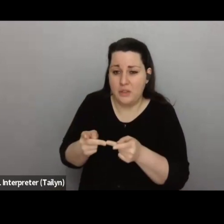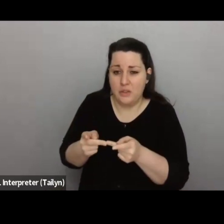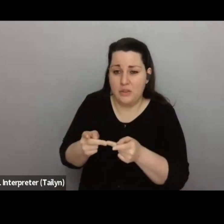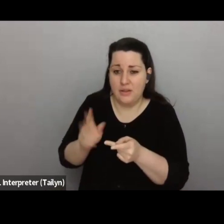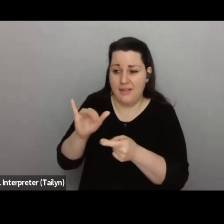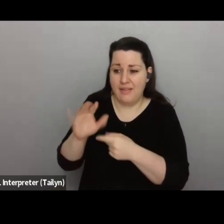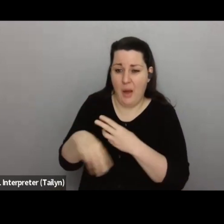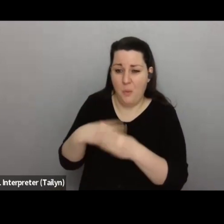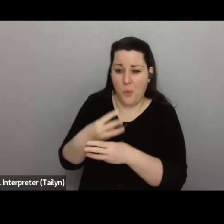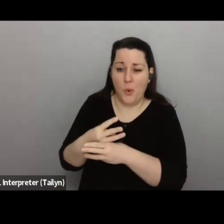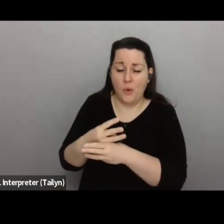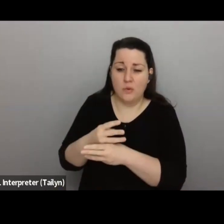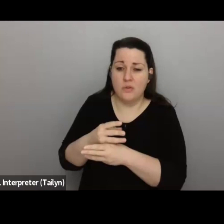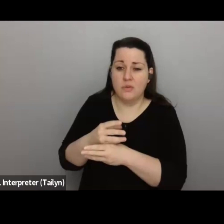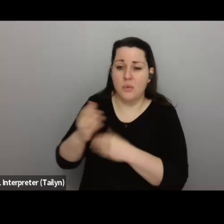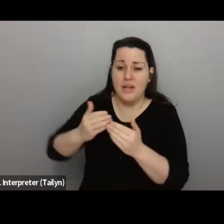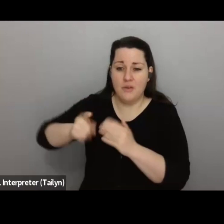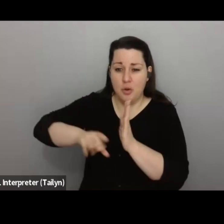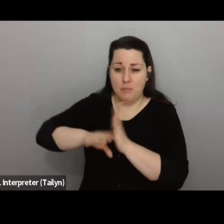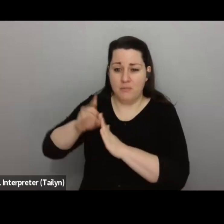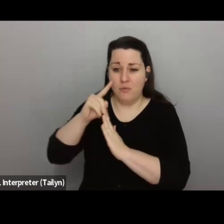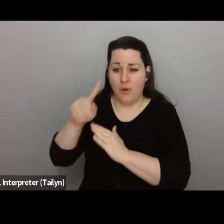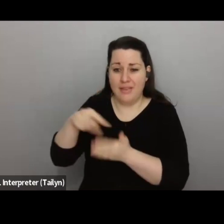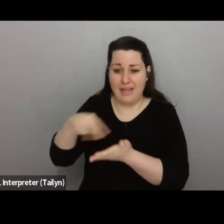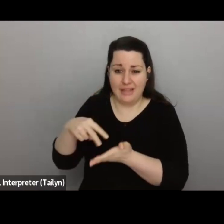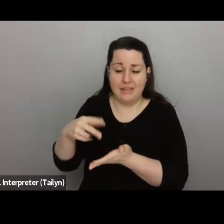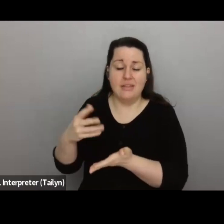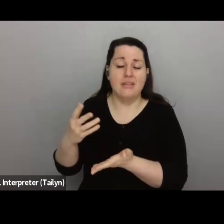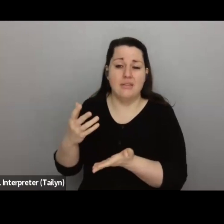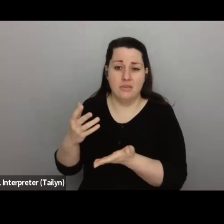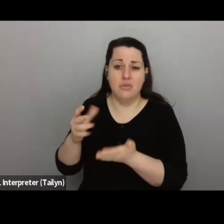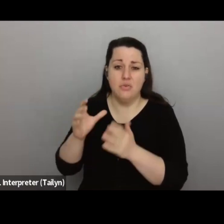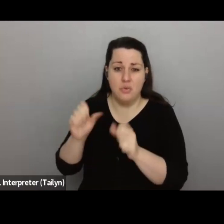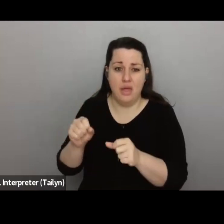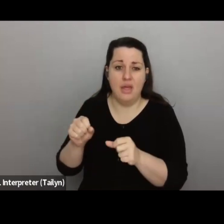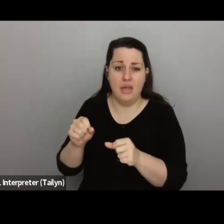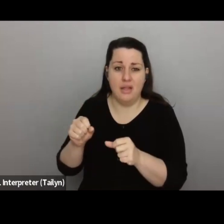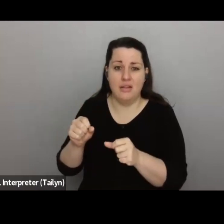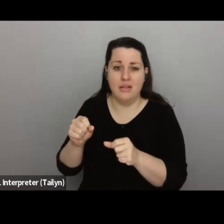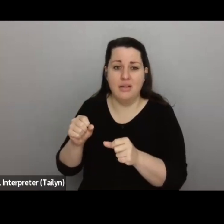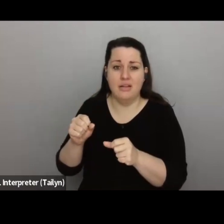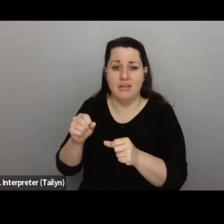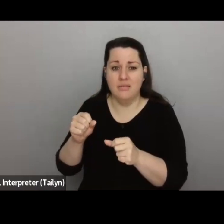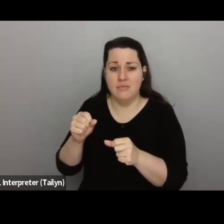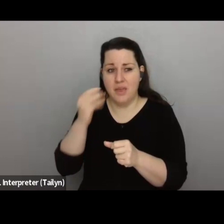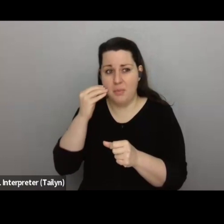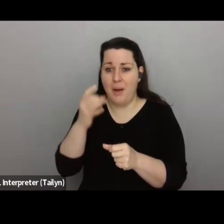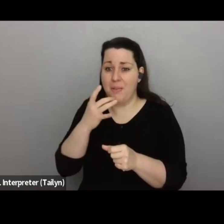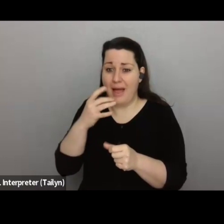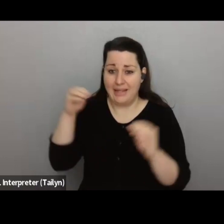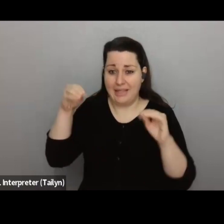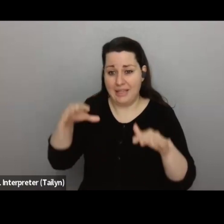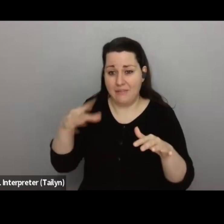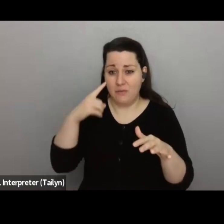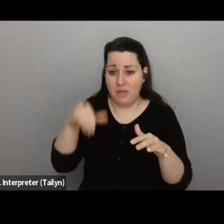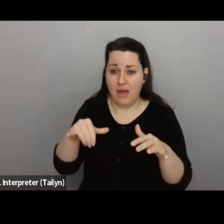that you're building for your dance piece, that you can consider lighting in that way